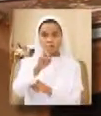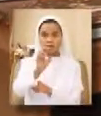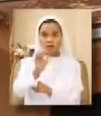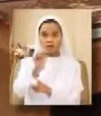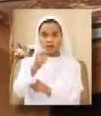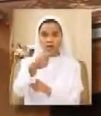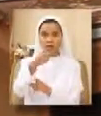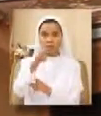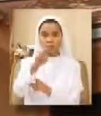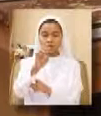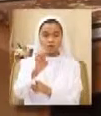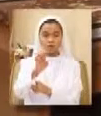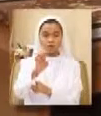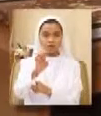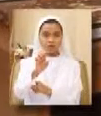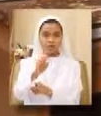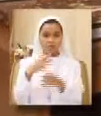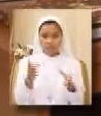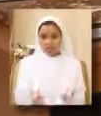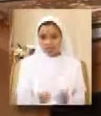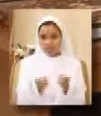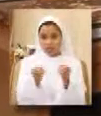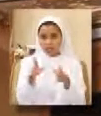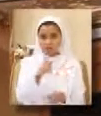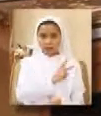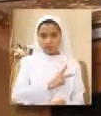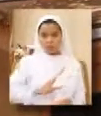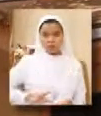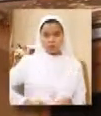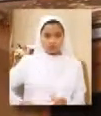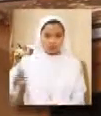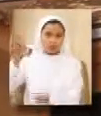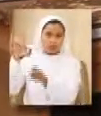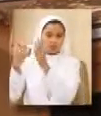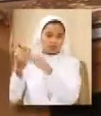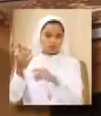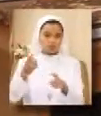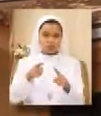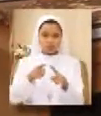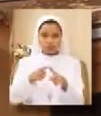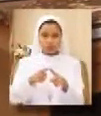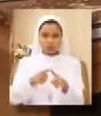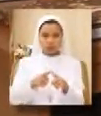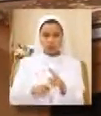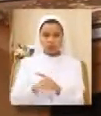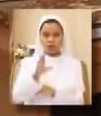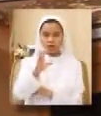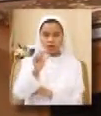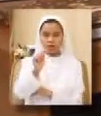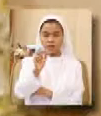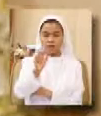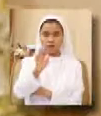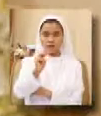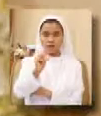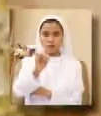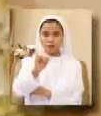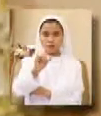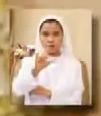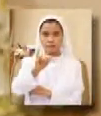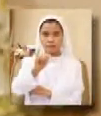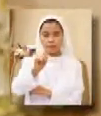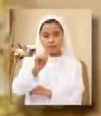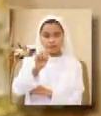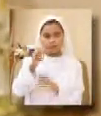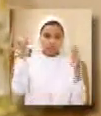mga Carmelite ang nag-spread ng devotion sa Europe. Kaya ako'y Carmelite, di ba? Oh, yes. Kaya very close ako sa Santo Niño. In fact, sa logo